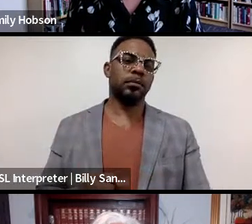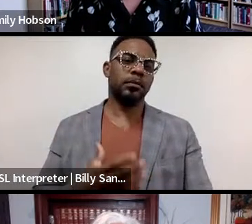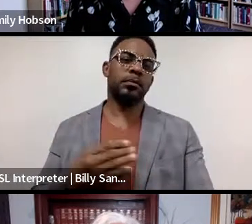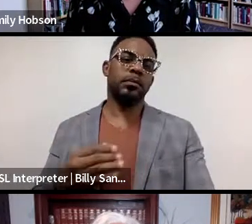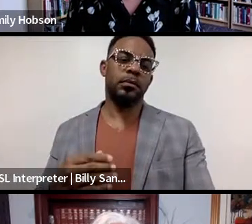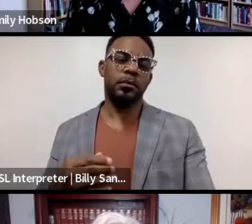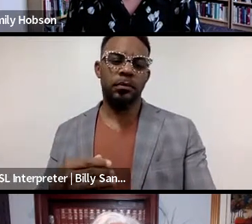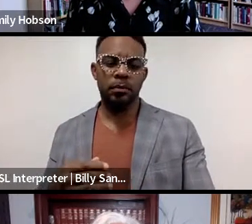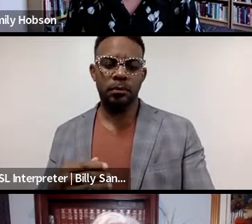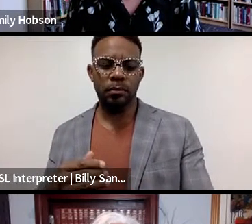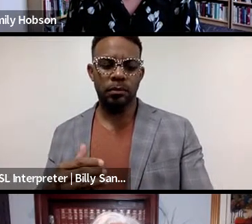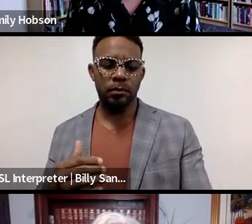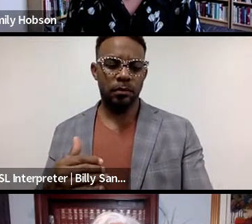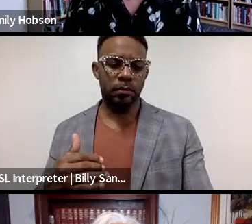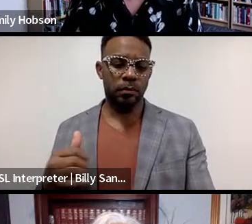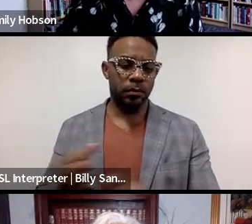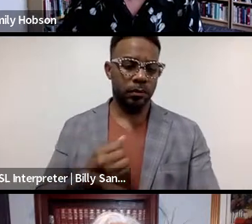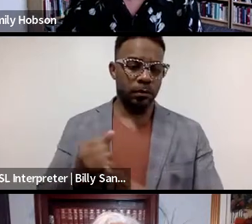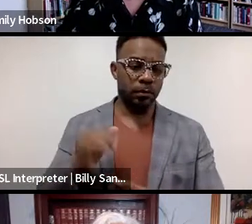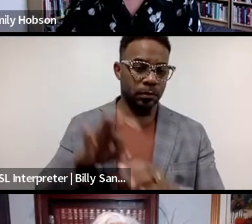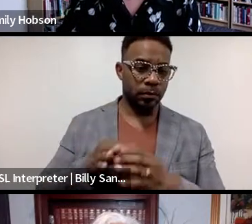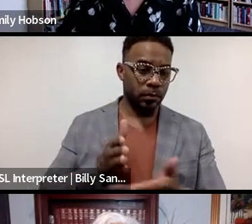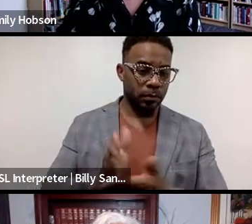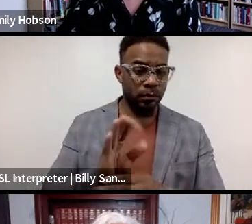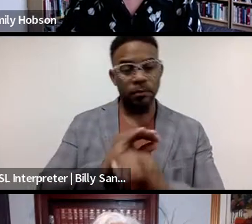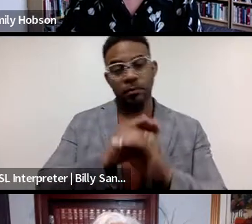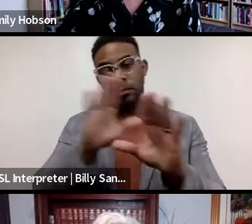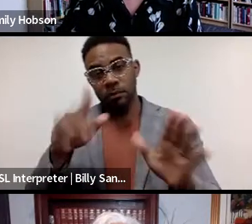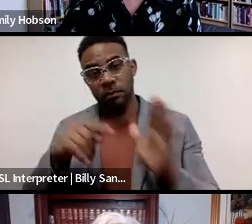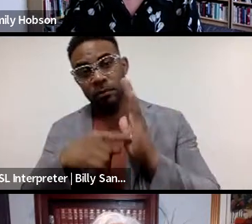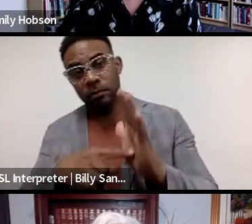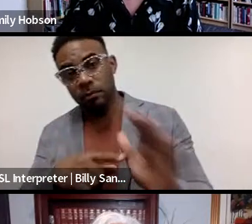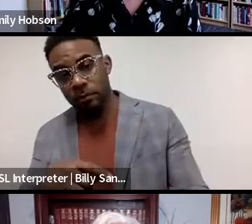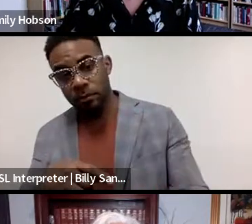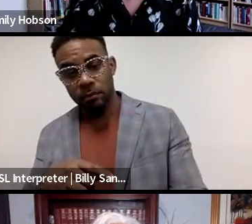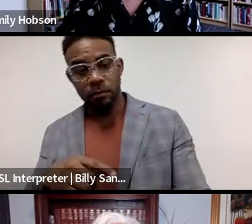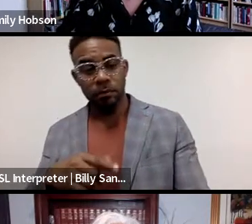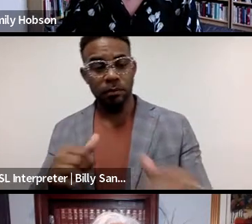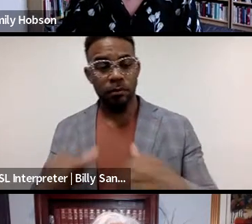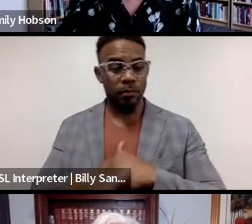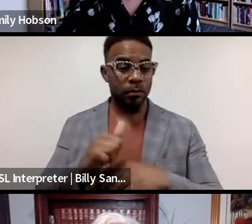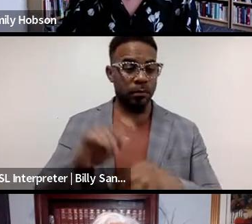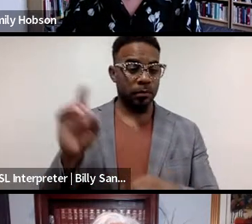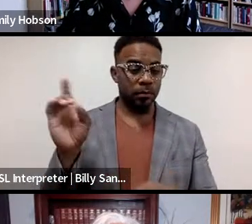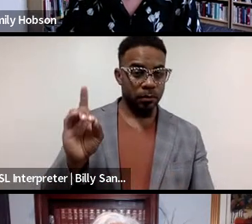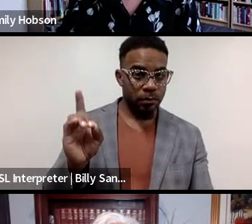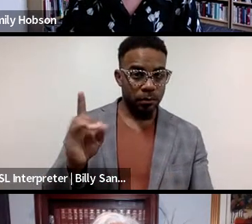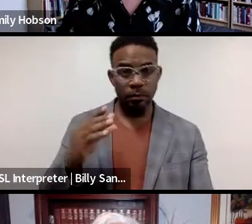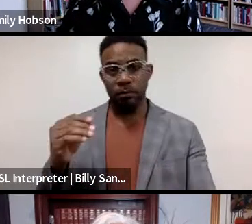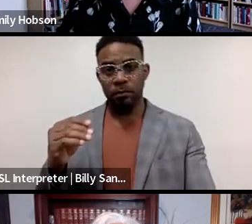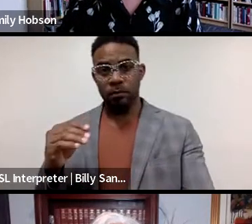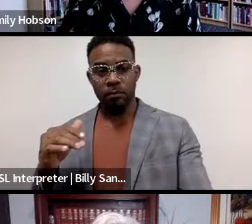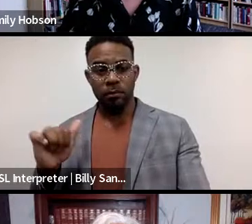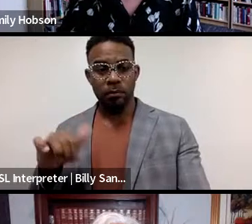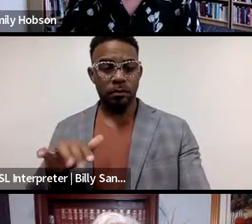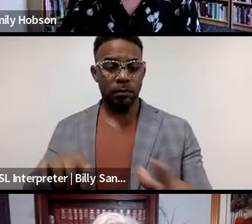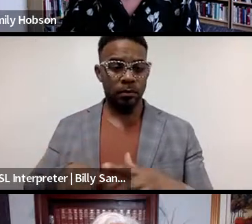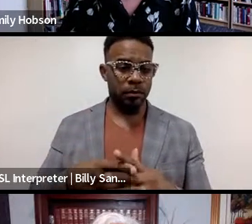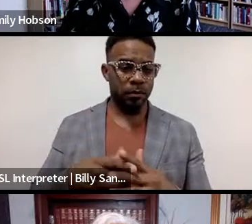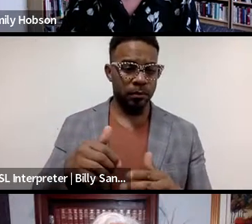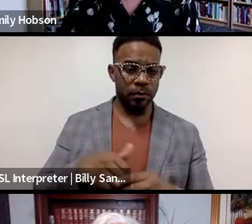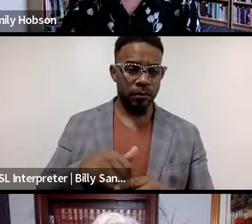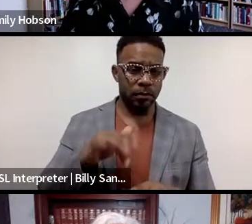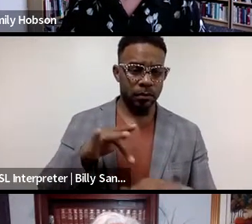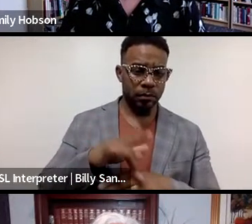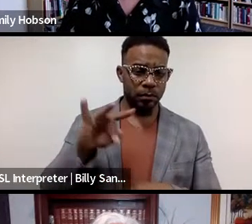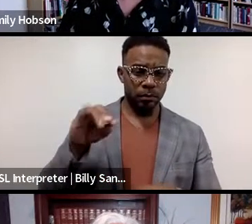And the attacks on voting rights obviously represent an imminent threat to democracy. And this all began in the